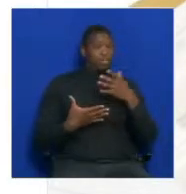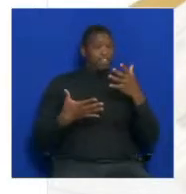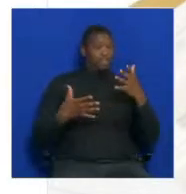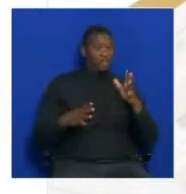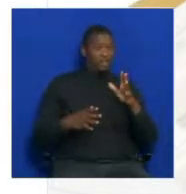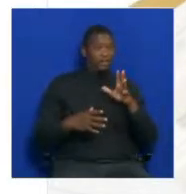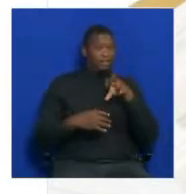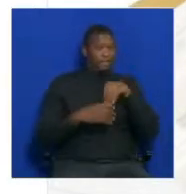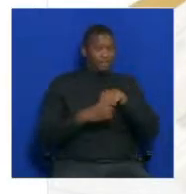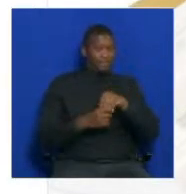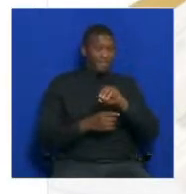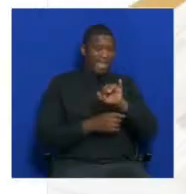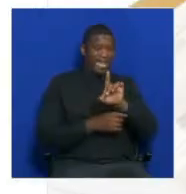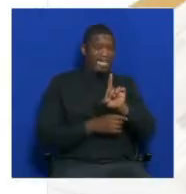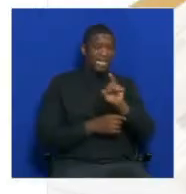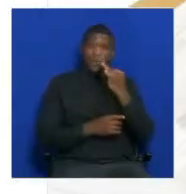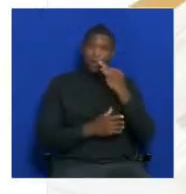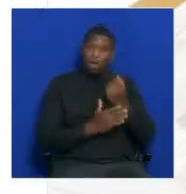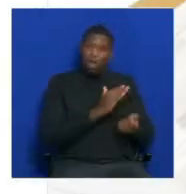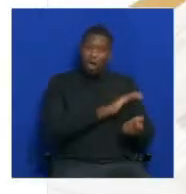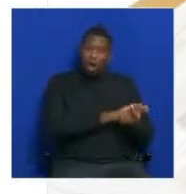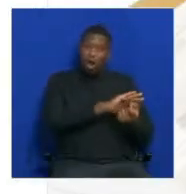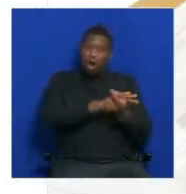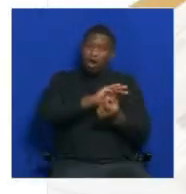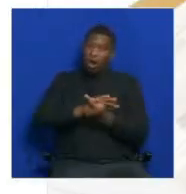at the time when they were taken.